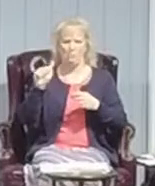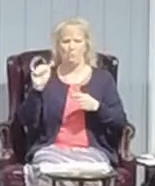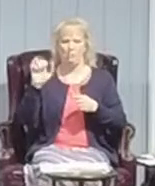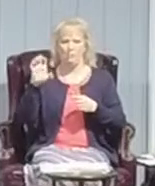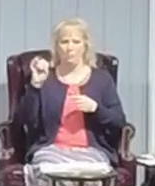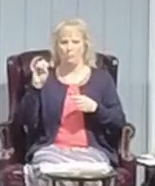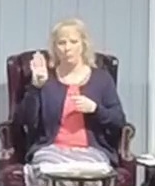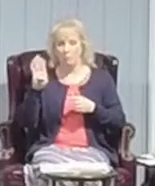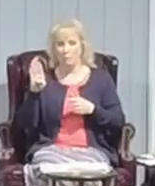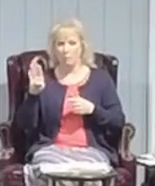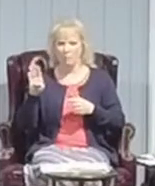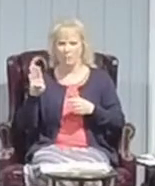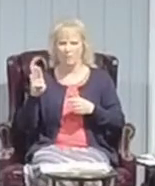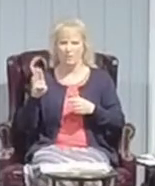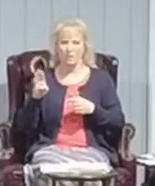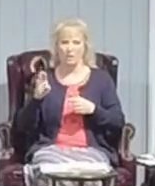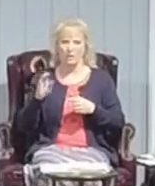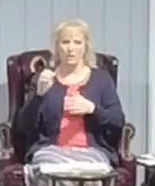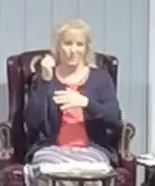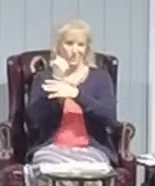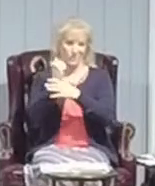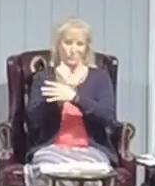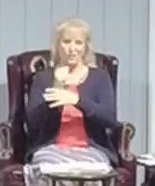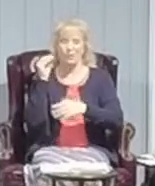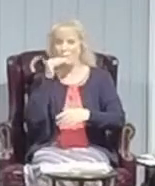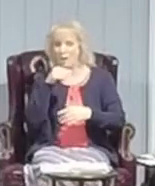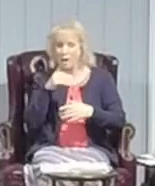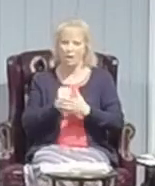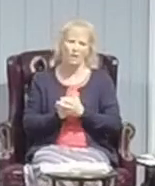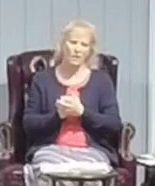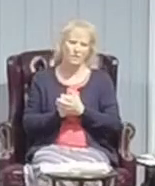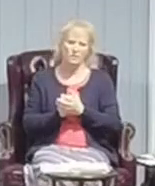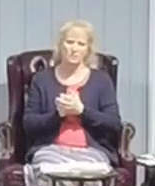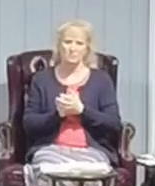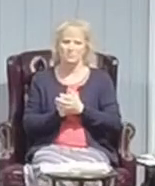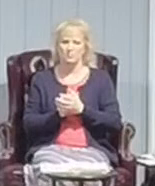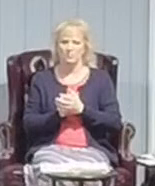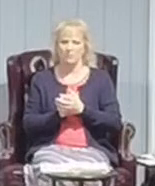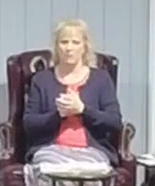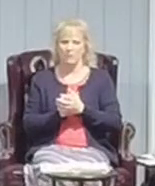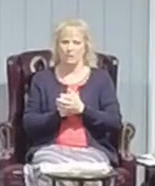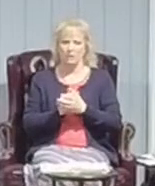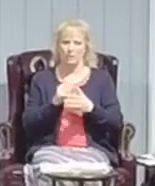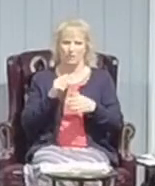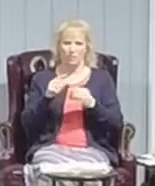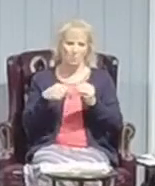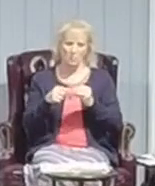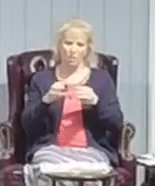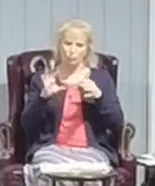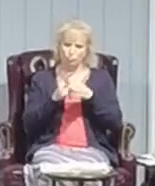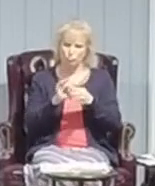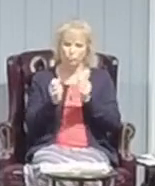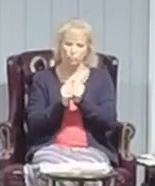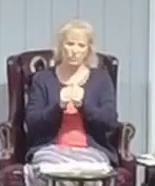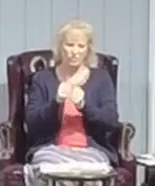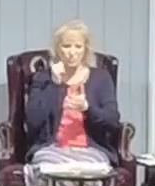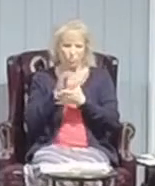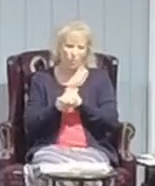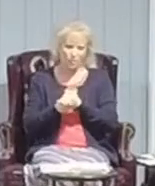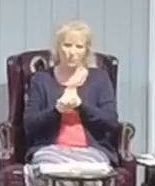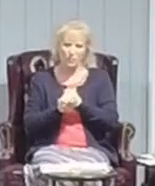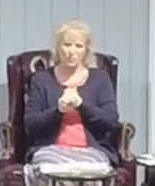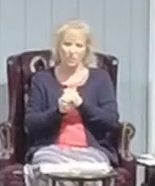his issues with sin. Abraham lied about his relationship with his wife and things. And my point is